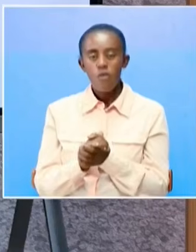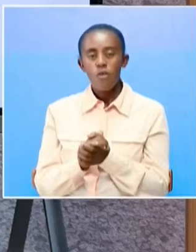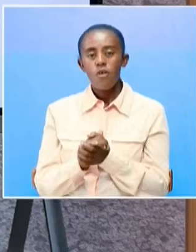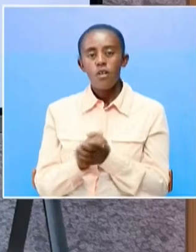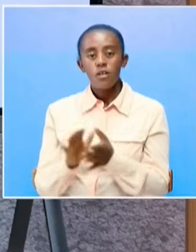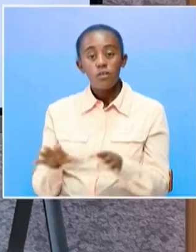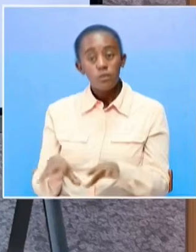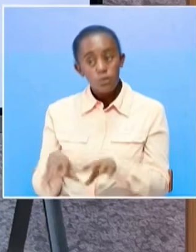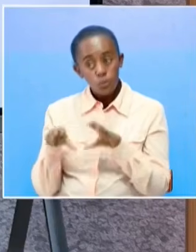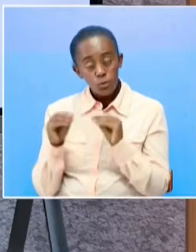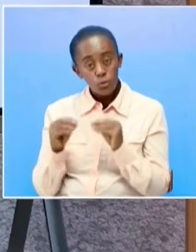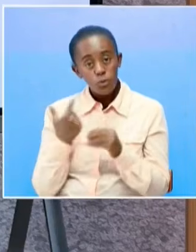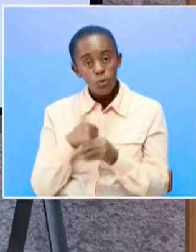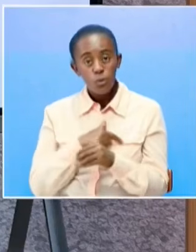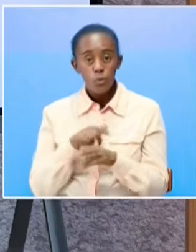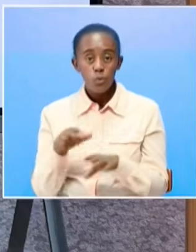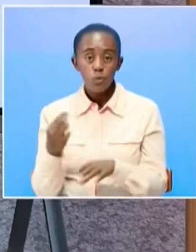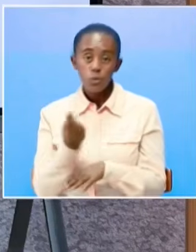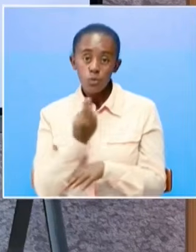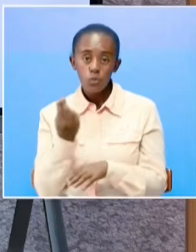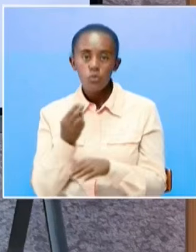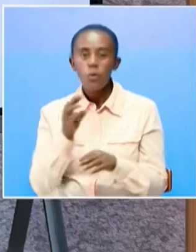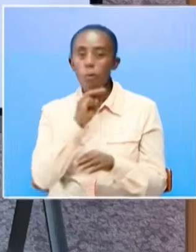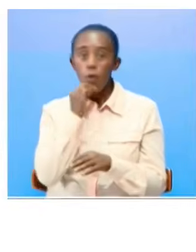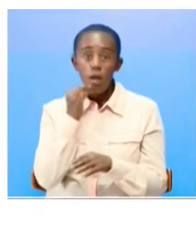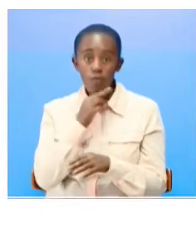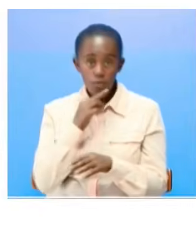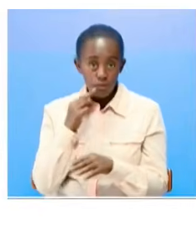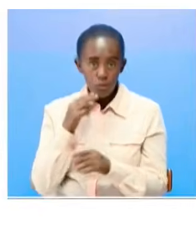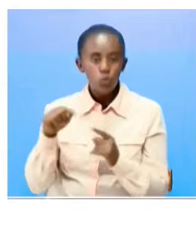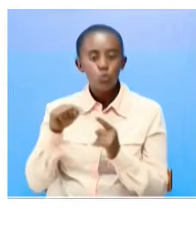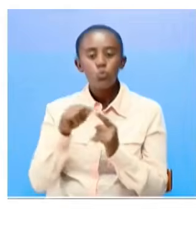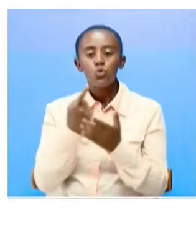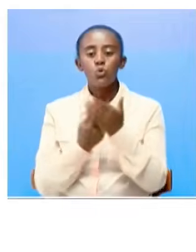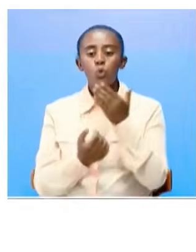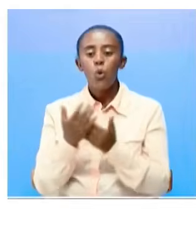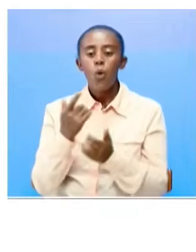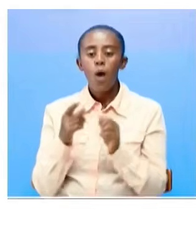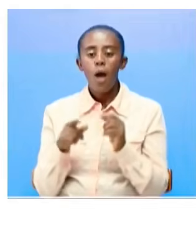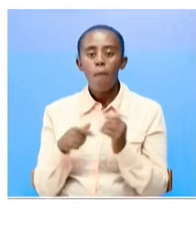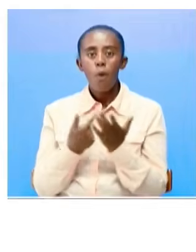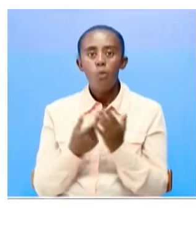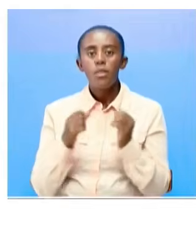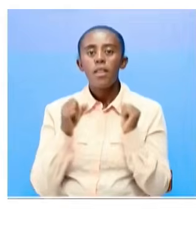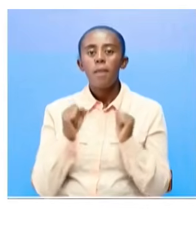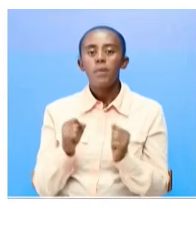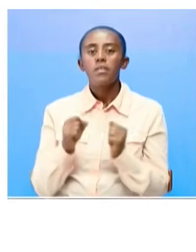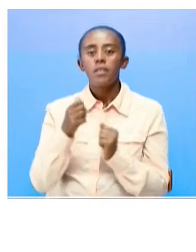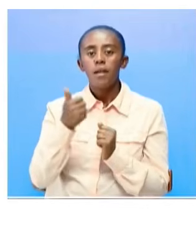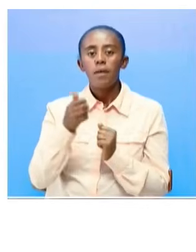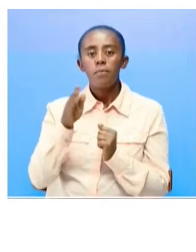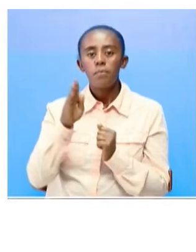Students, we use modal verbs, 1, to talk about ability.